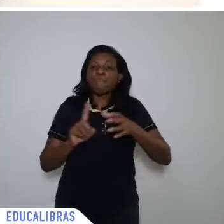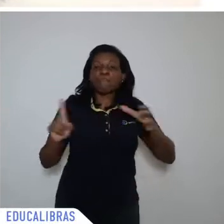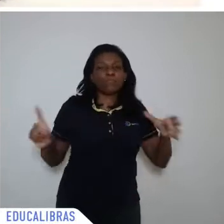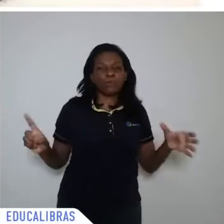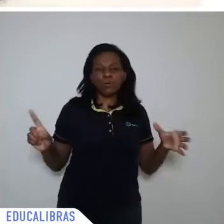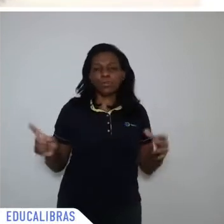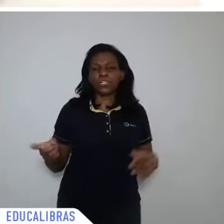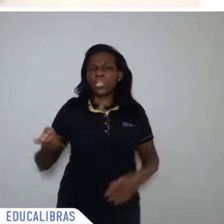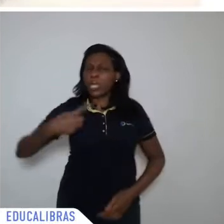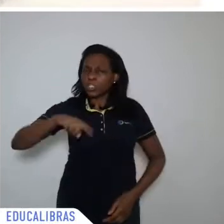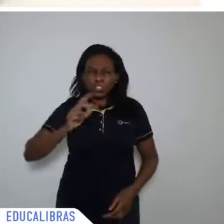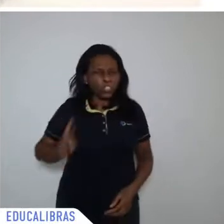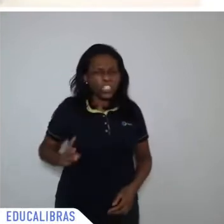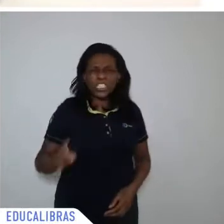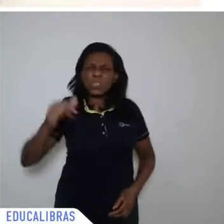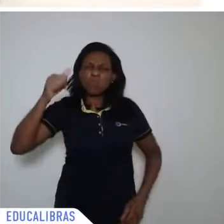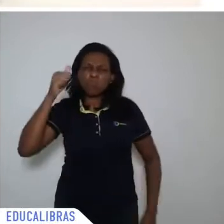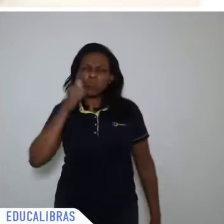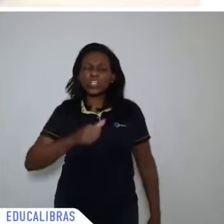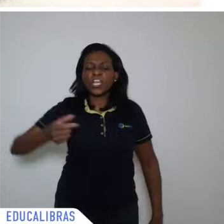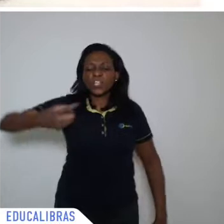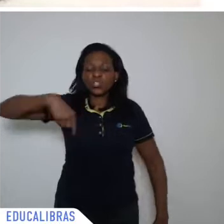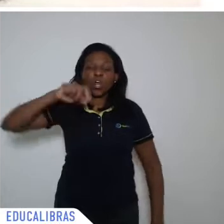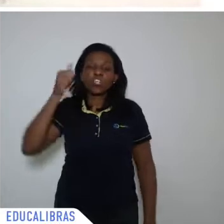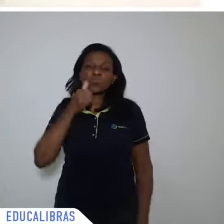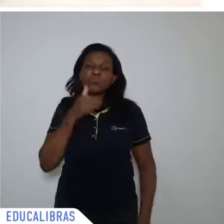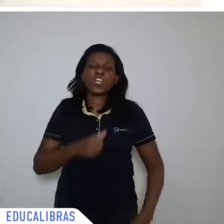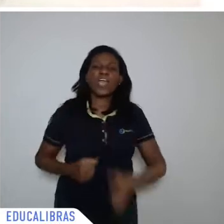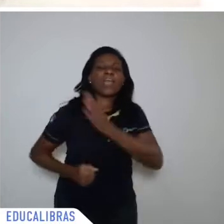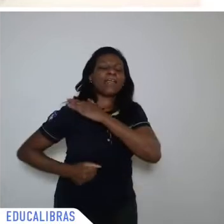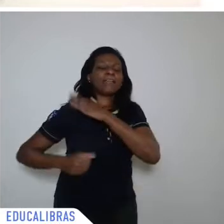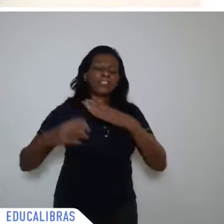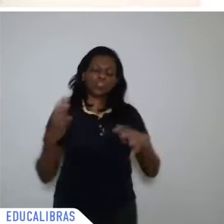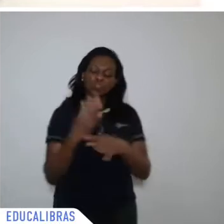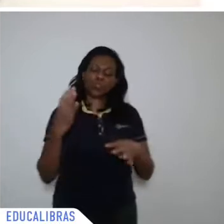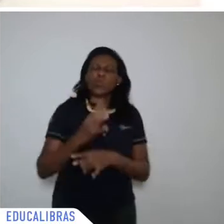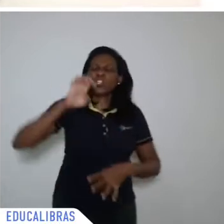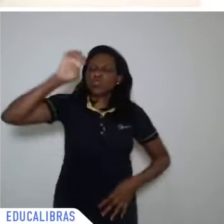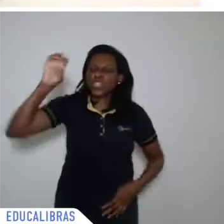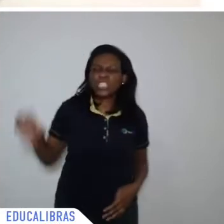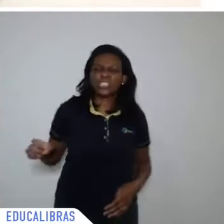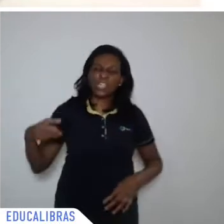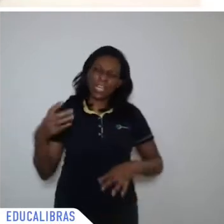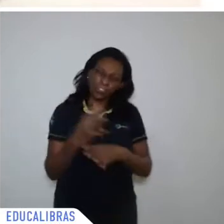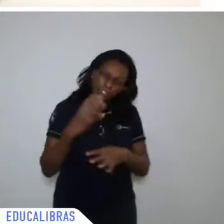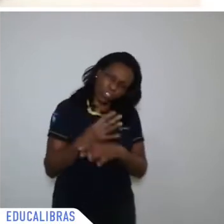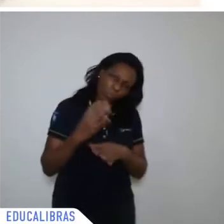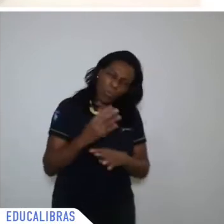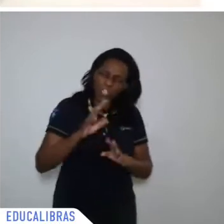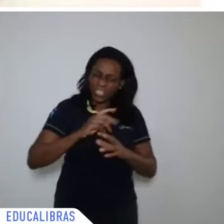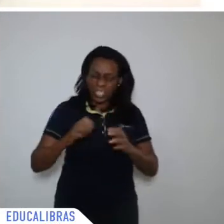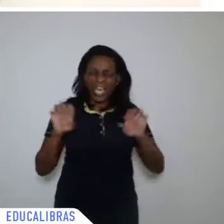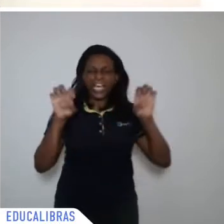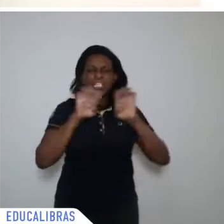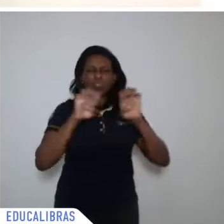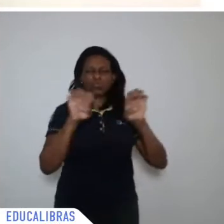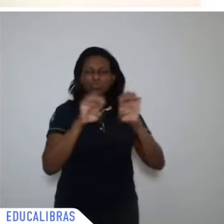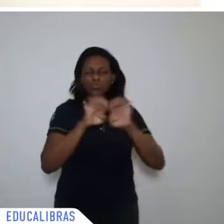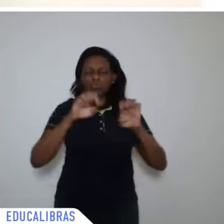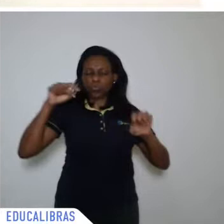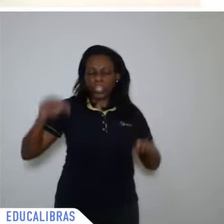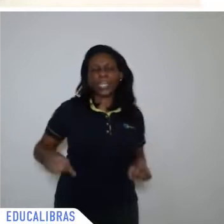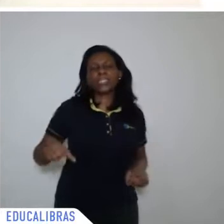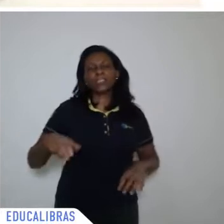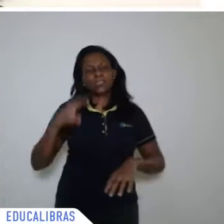exclusion. On the contrary, women have always carried this state all